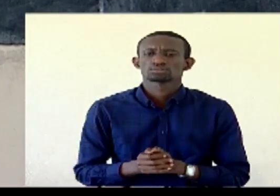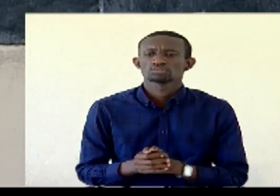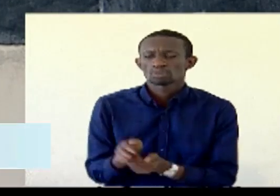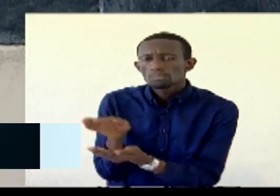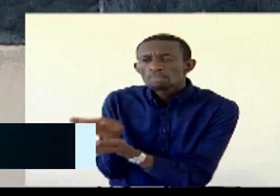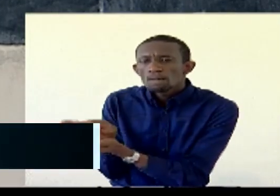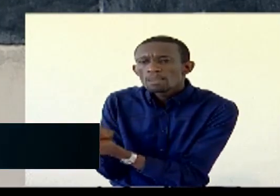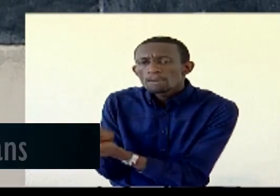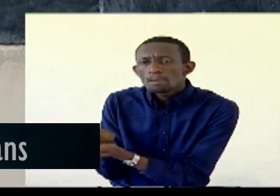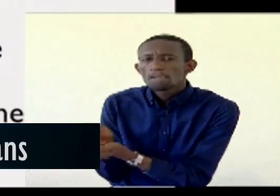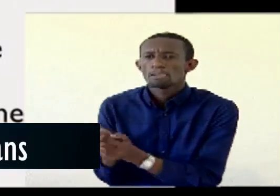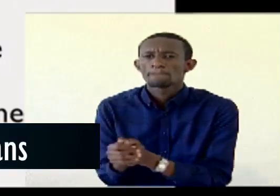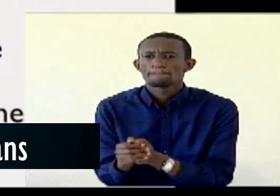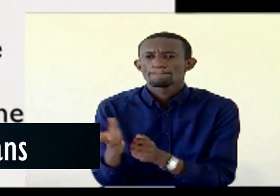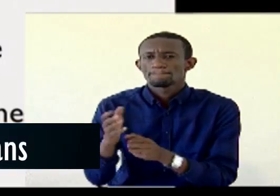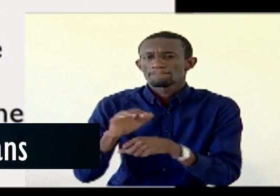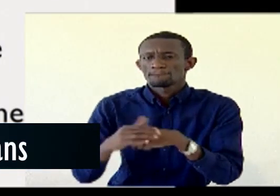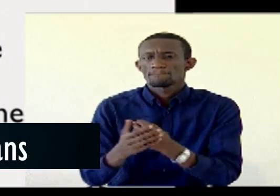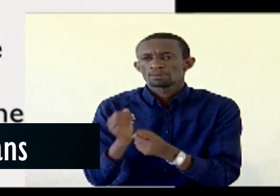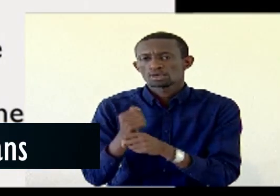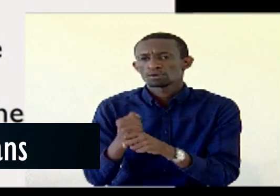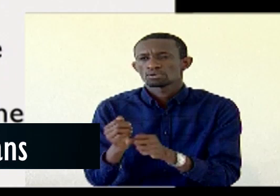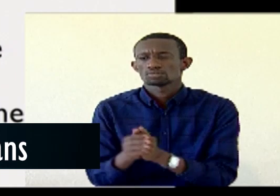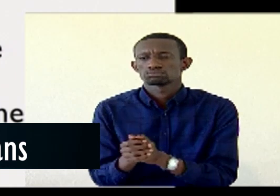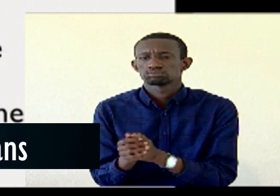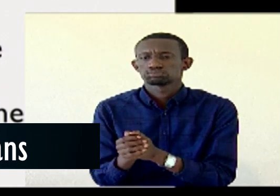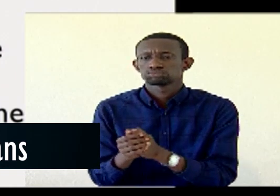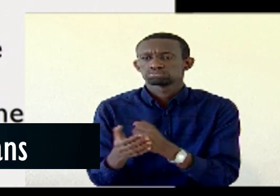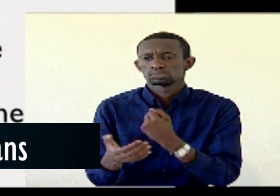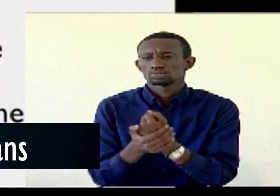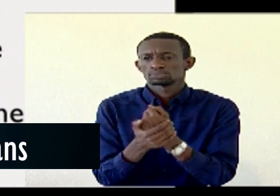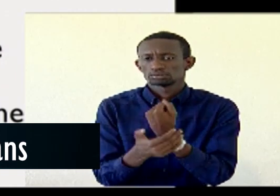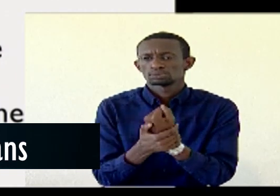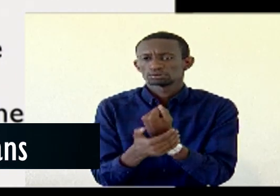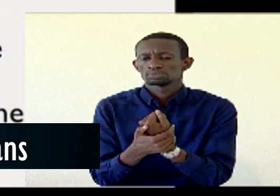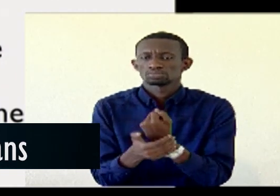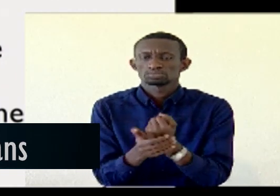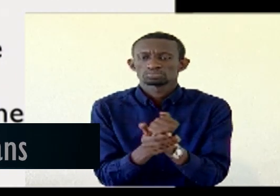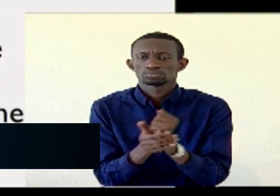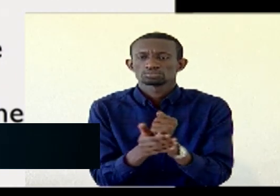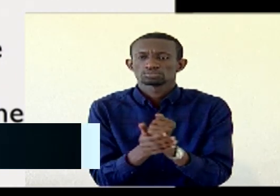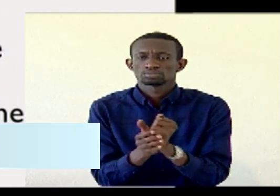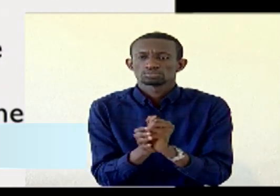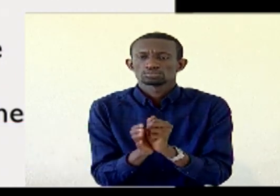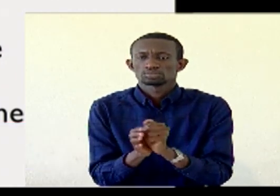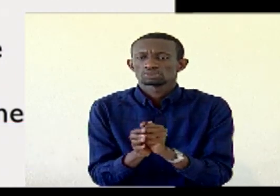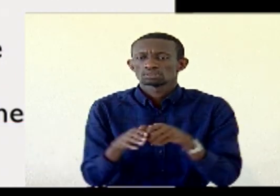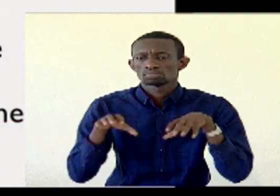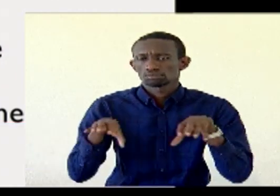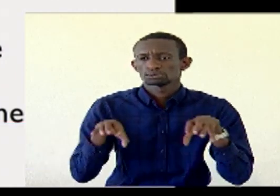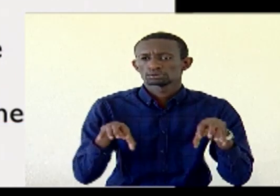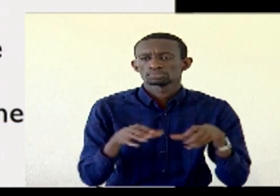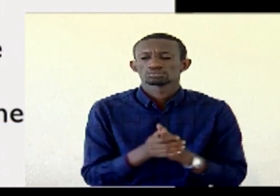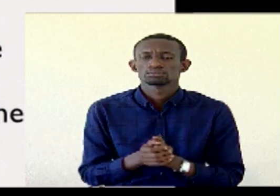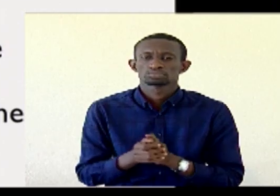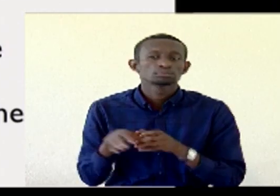held in place by a ligament attached to the pelvic bones. There are some of the ligament that connects the